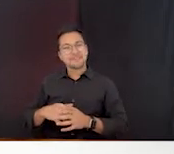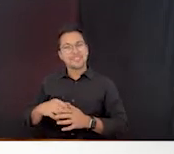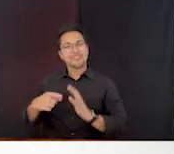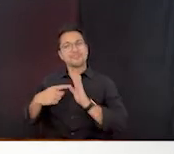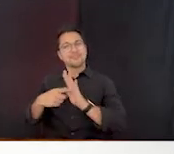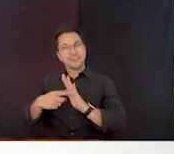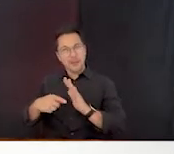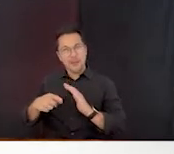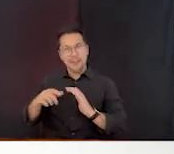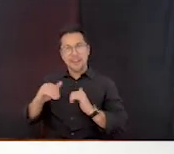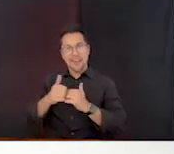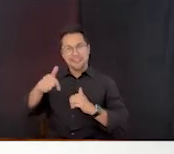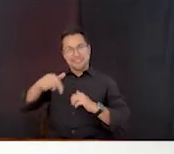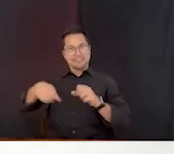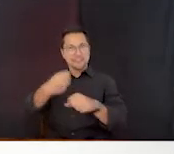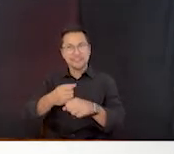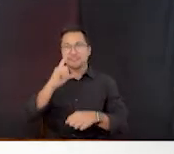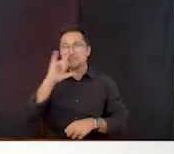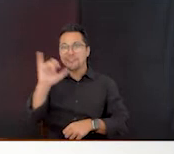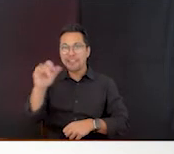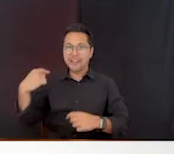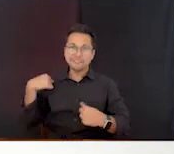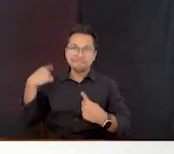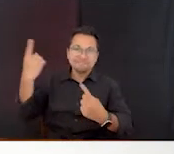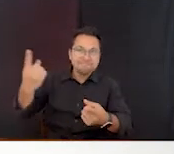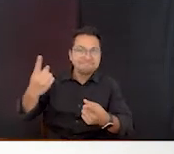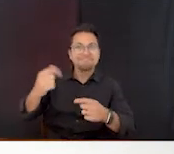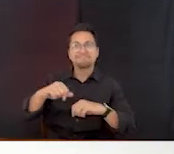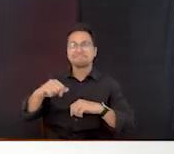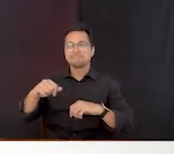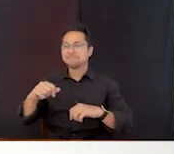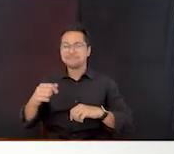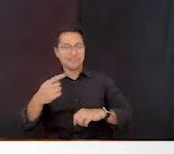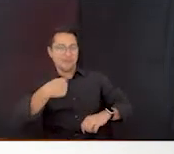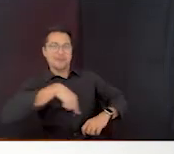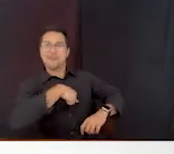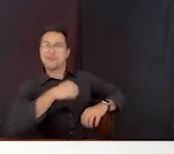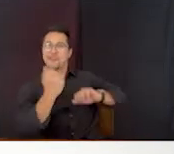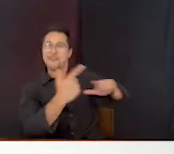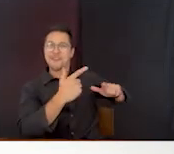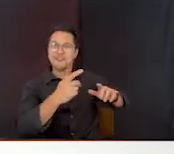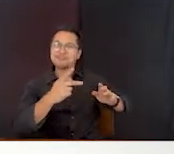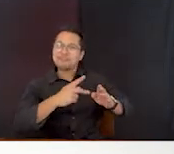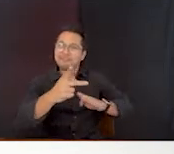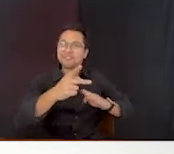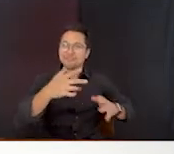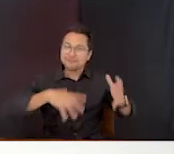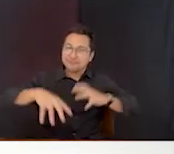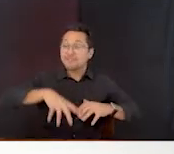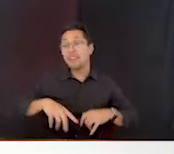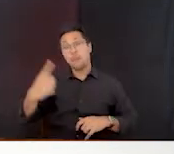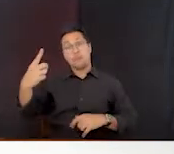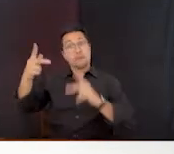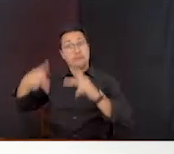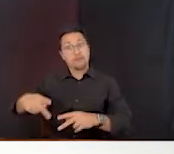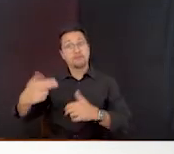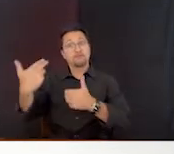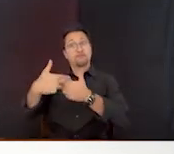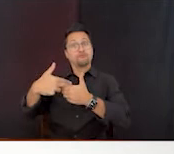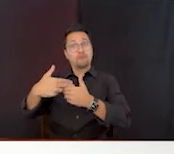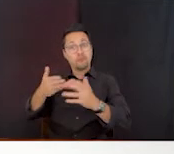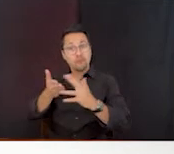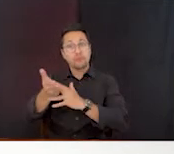one student who's still in his sleeping clothes and headset, kind of